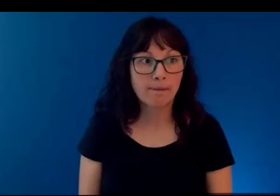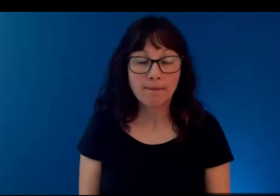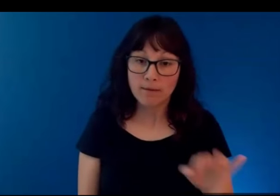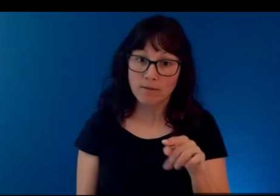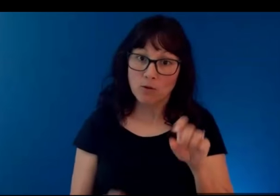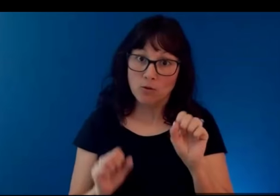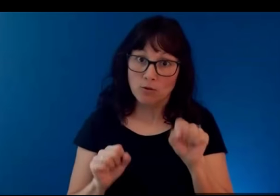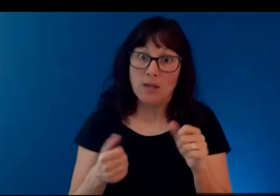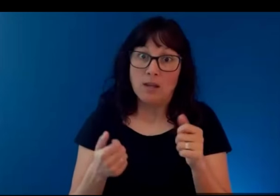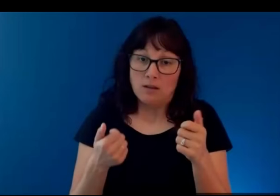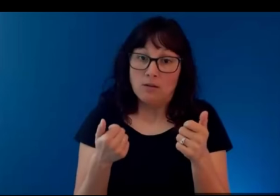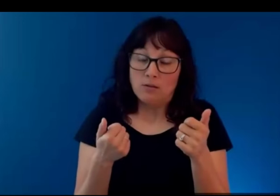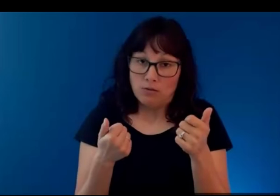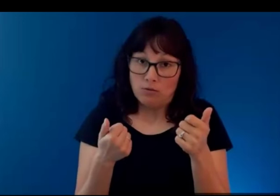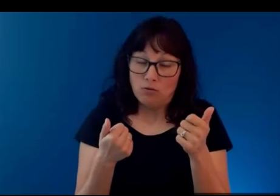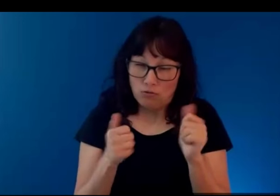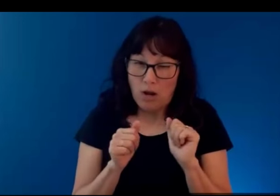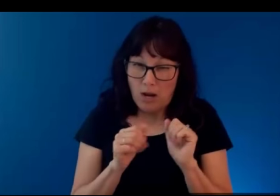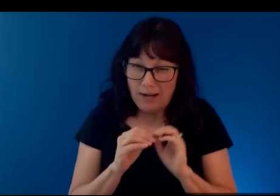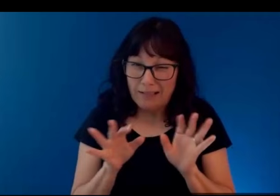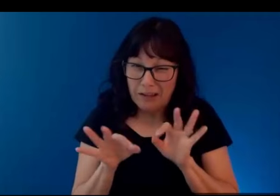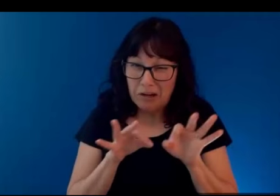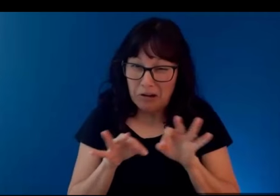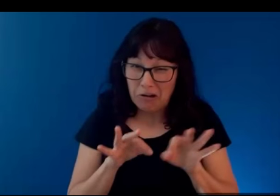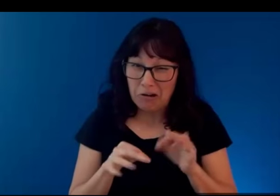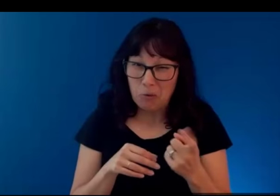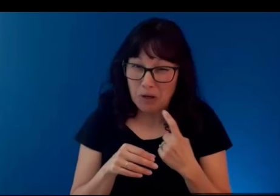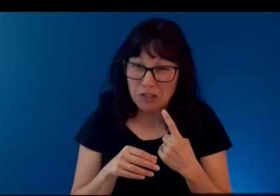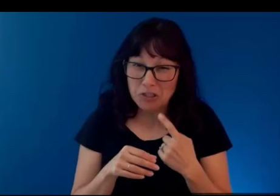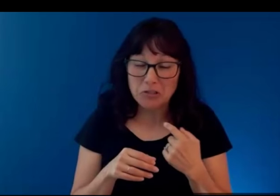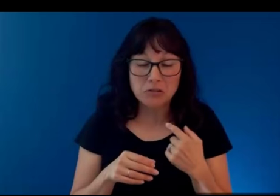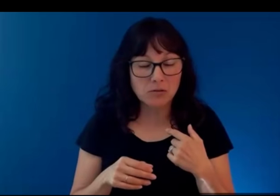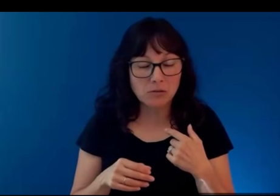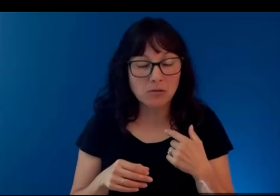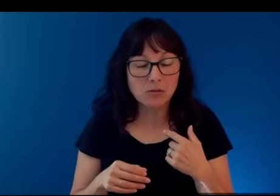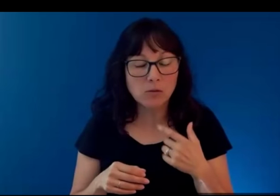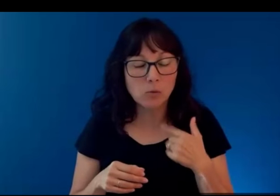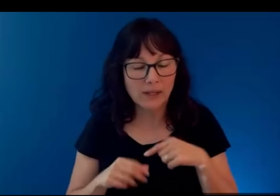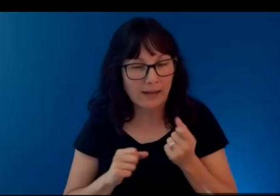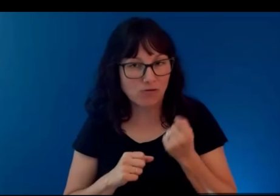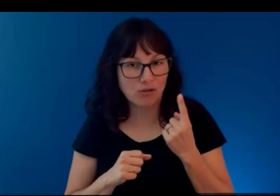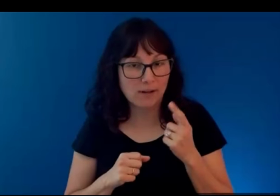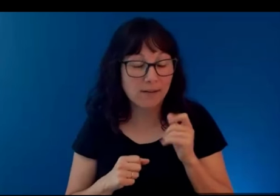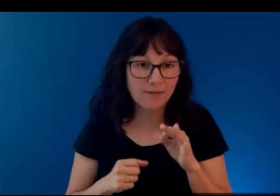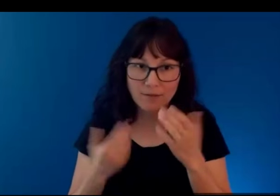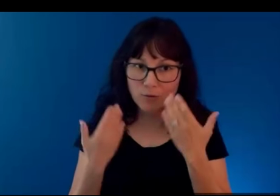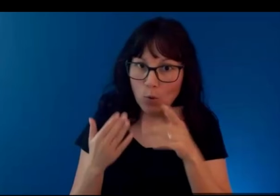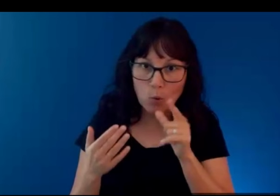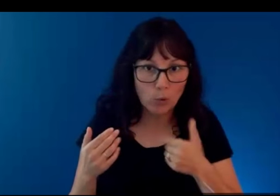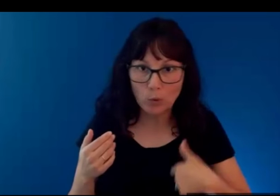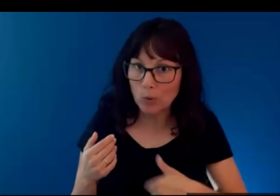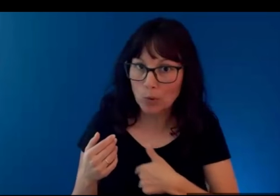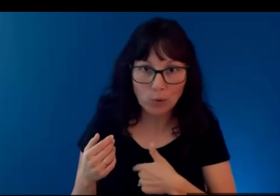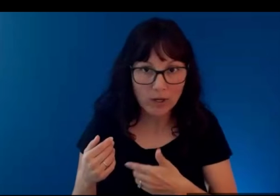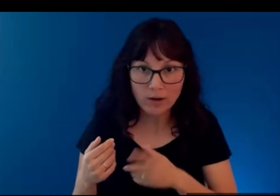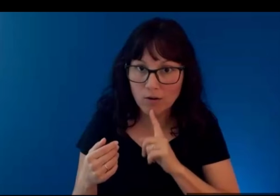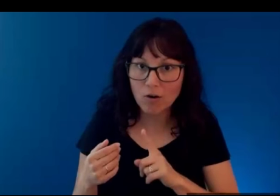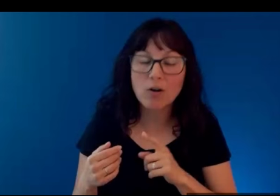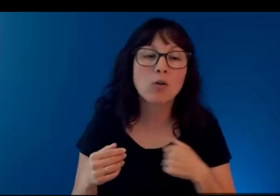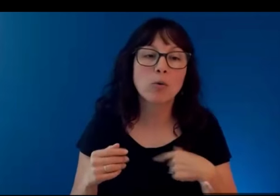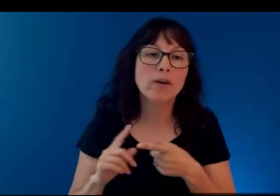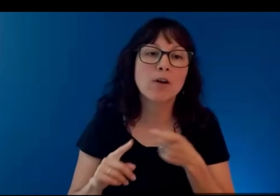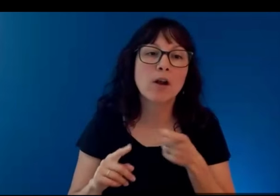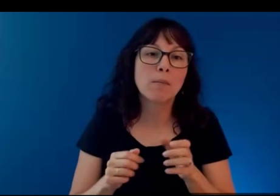we're understanding your question as best as we can. If you're not familiar with us, we are from the Work